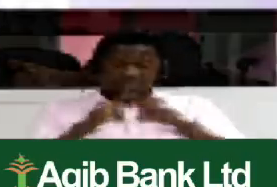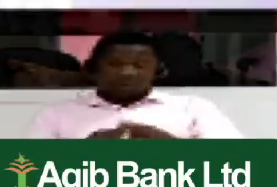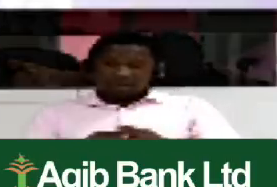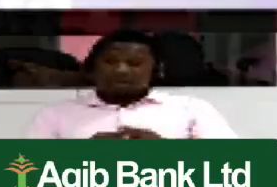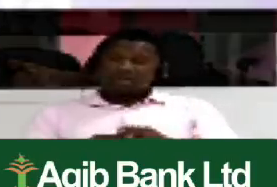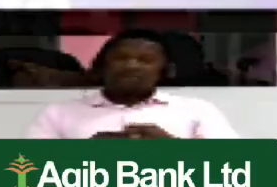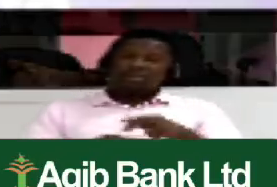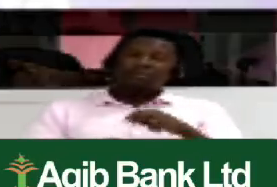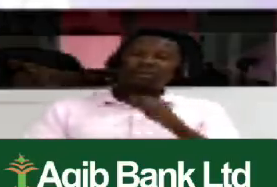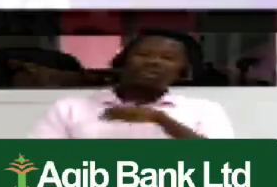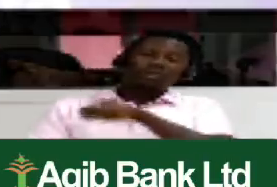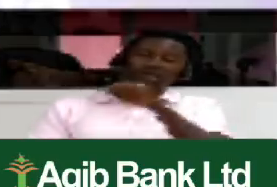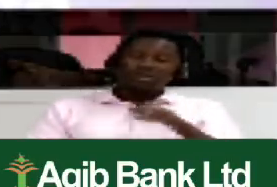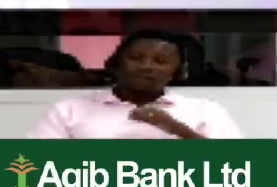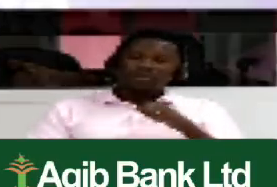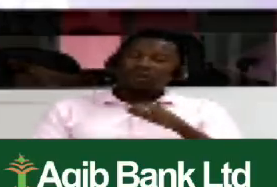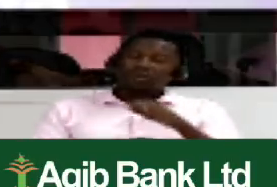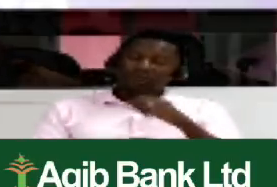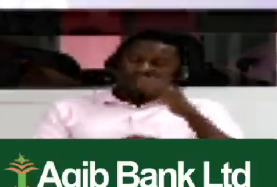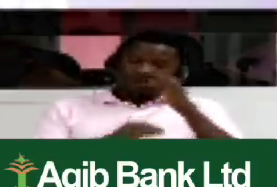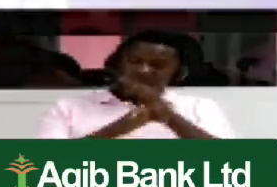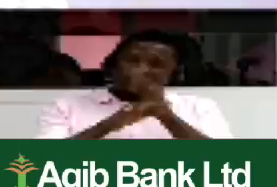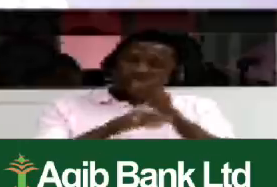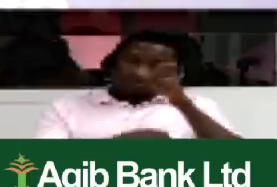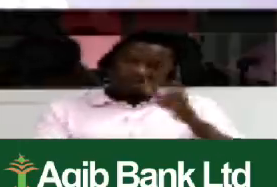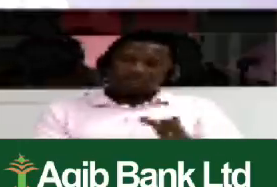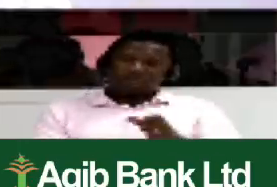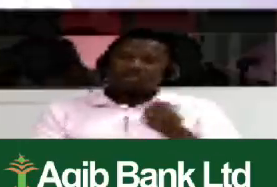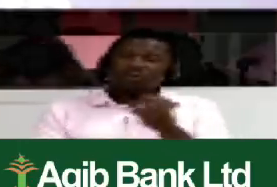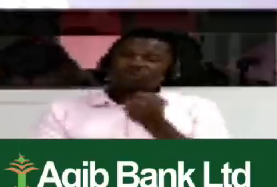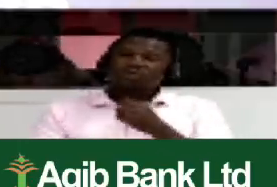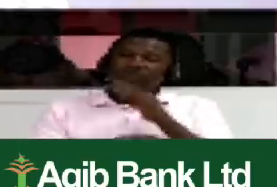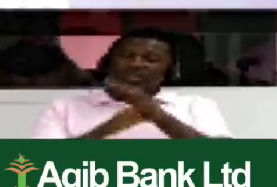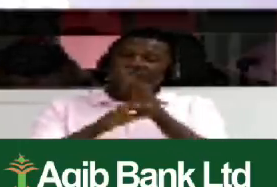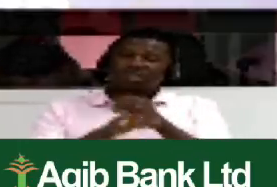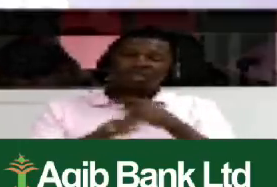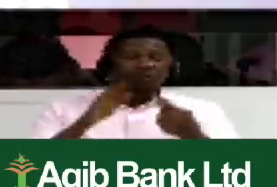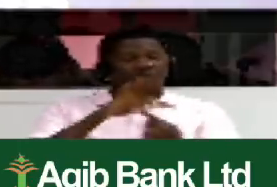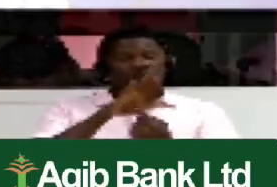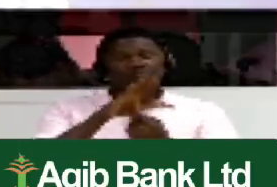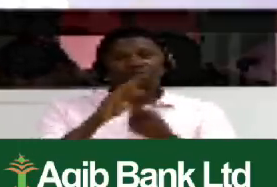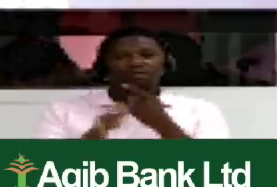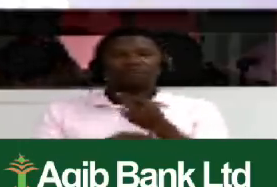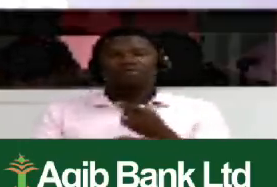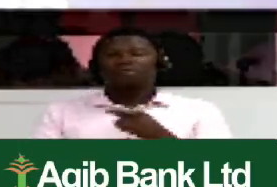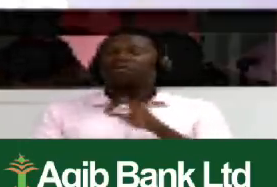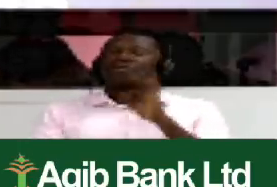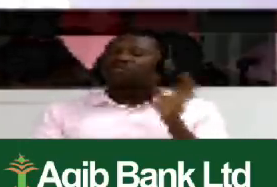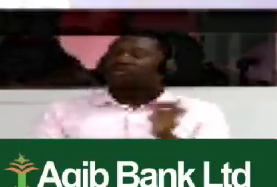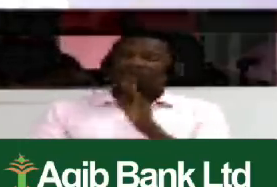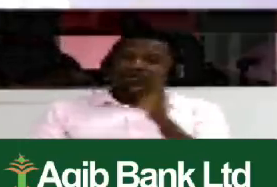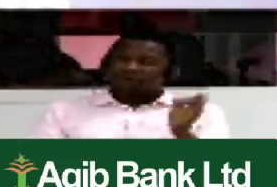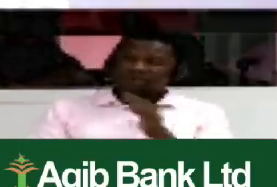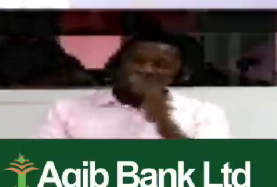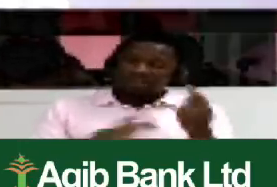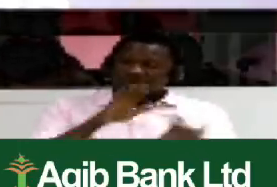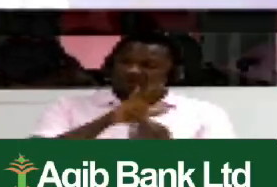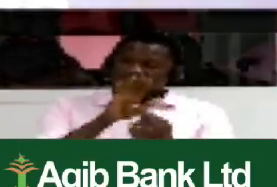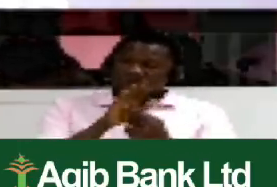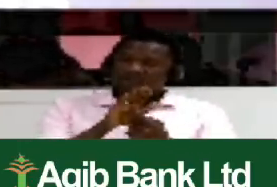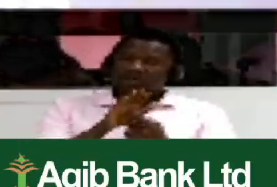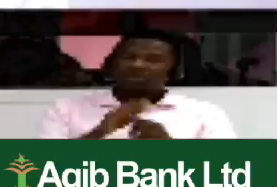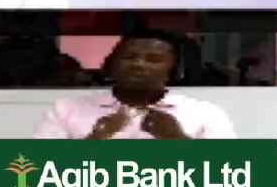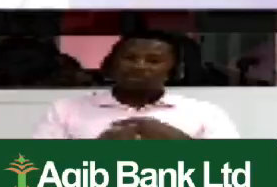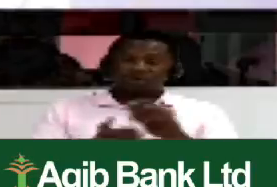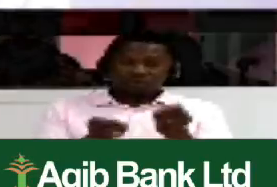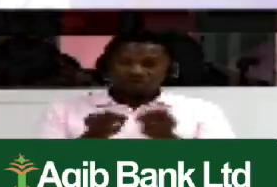of respecting their teachers, because their teachers are their everything. So it is obviously very much important and key for students